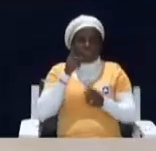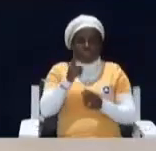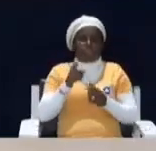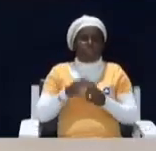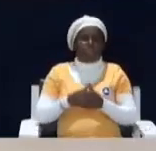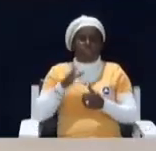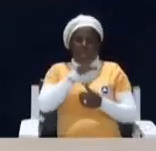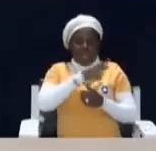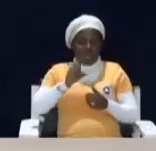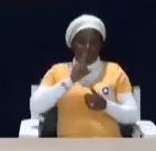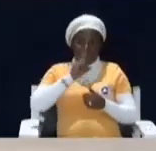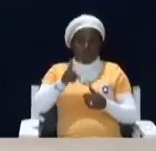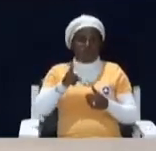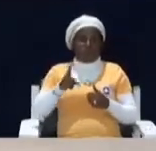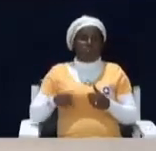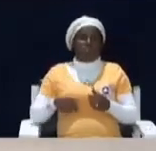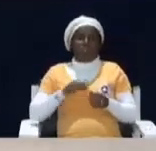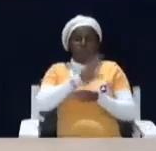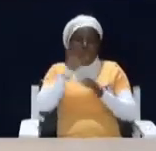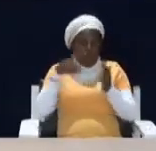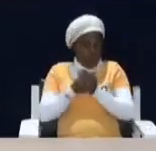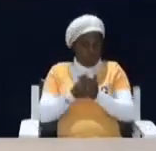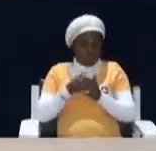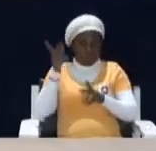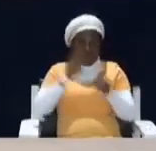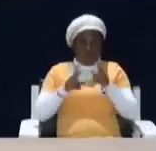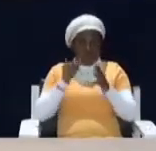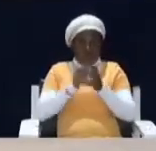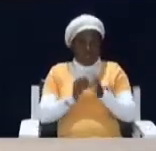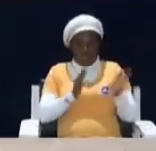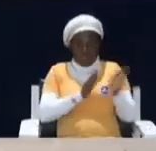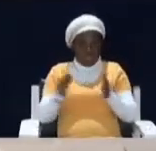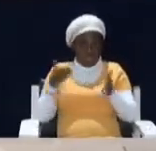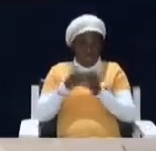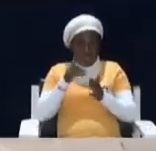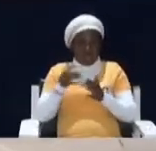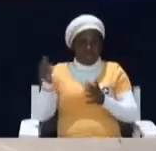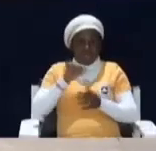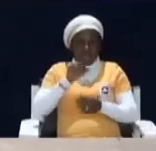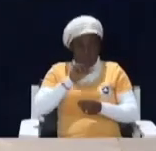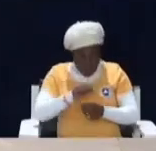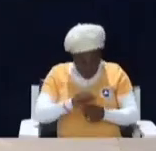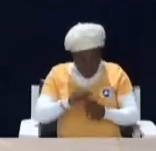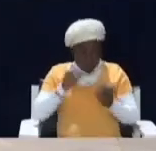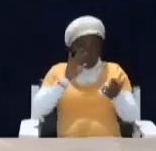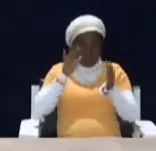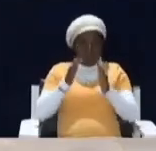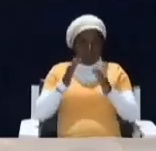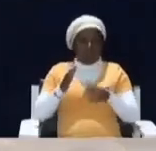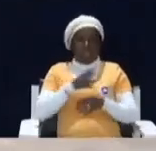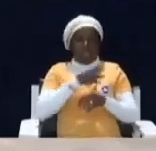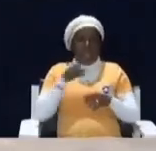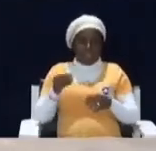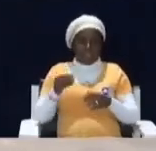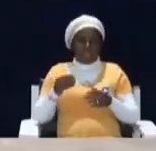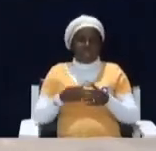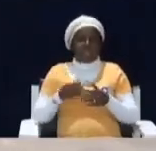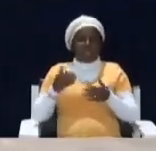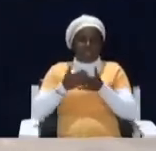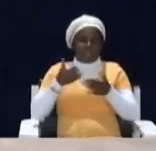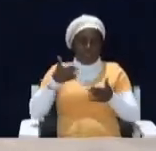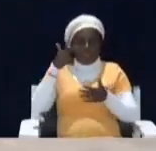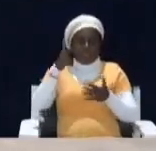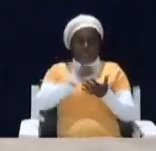and behold, all those that gang up against you, they will bow down before you. Before